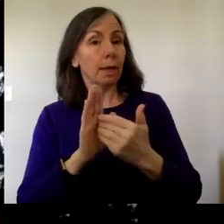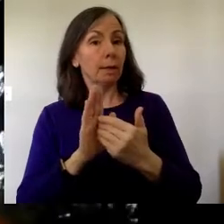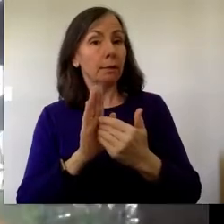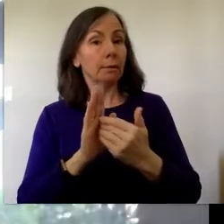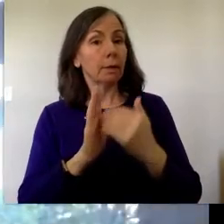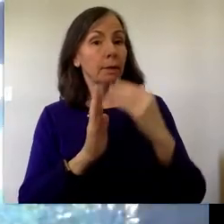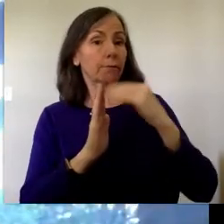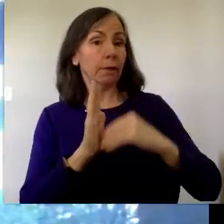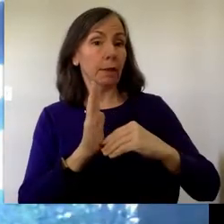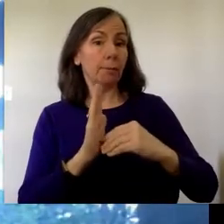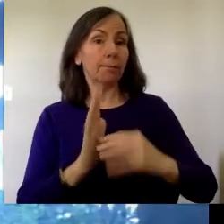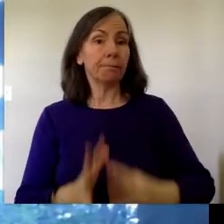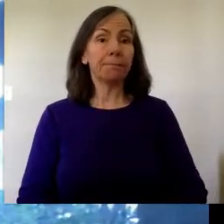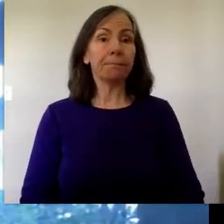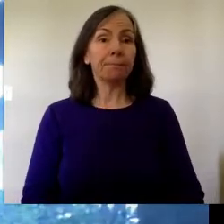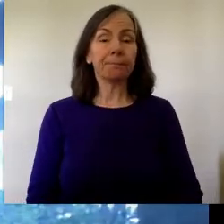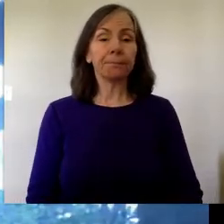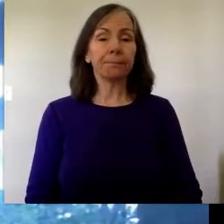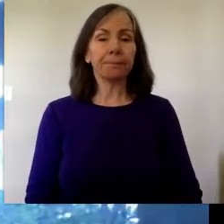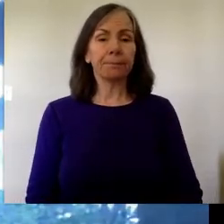like.